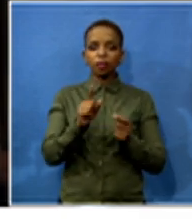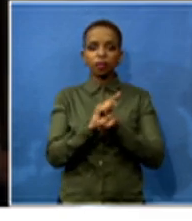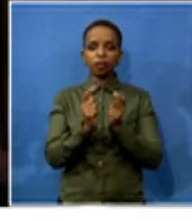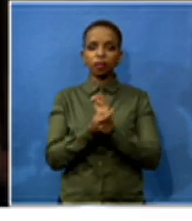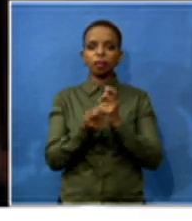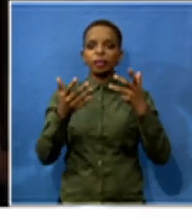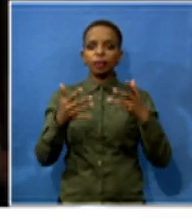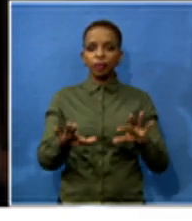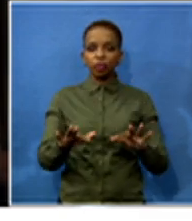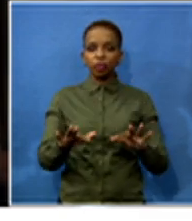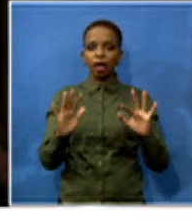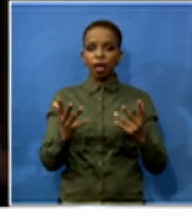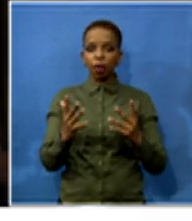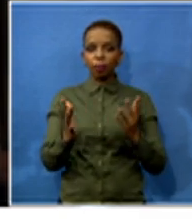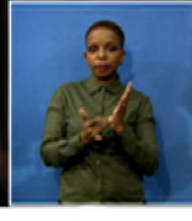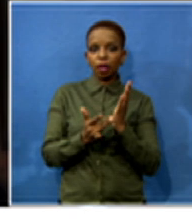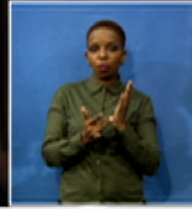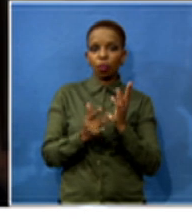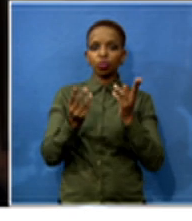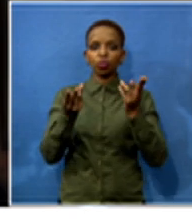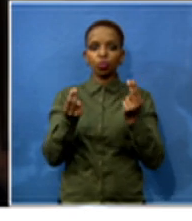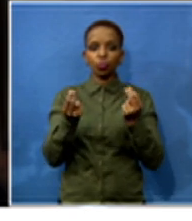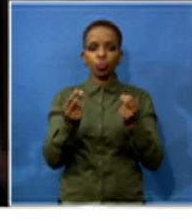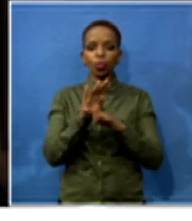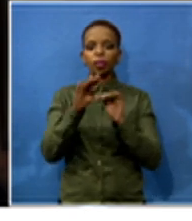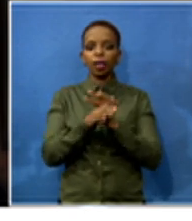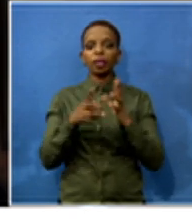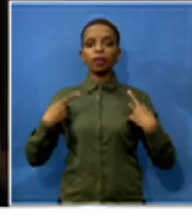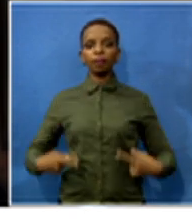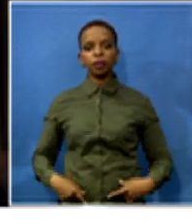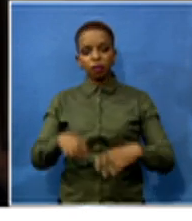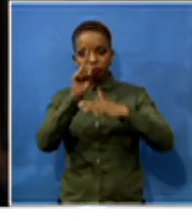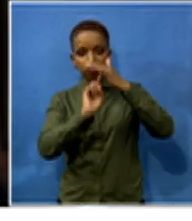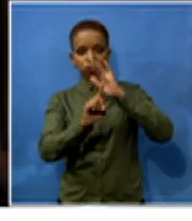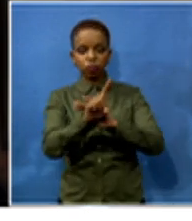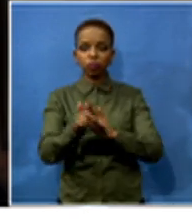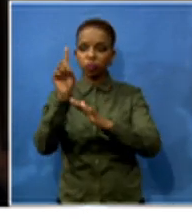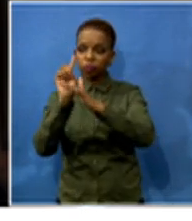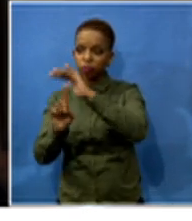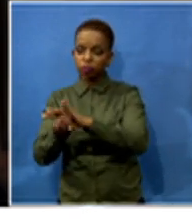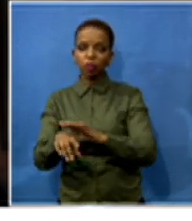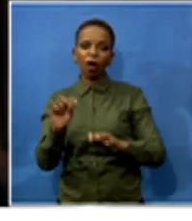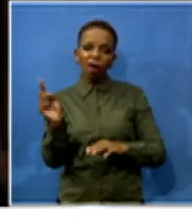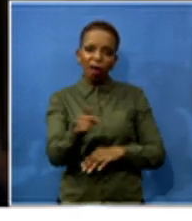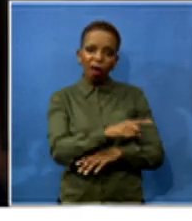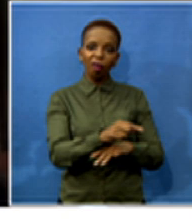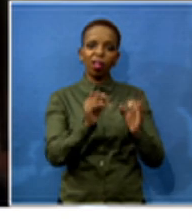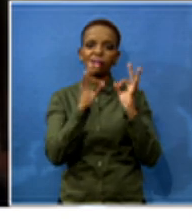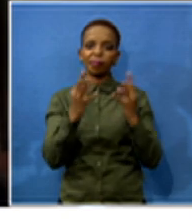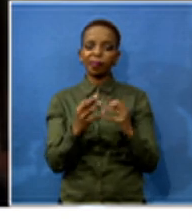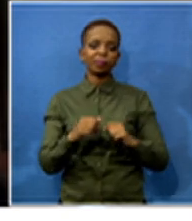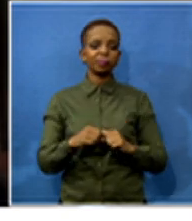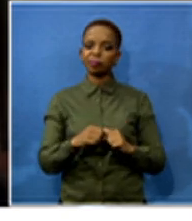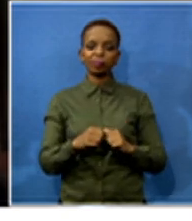of new technology to, rather than physically visiting the households, to call them via telephone,